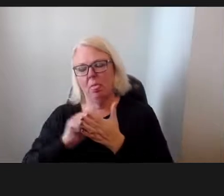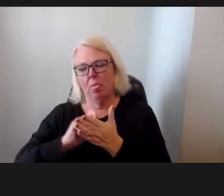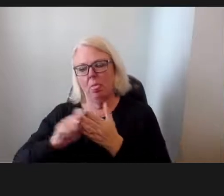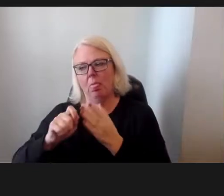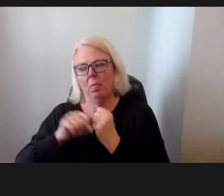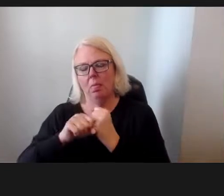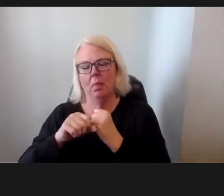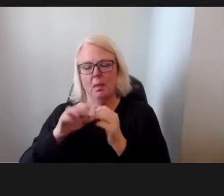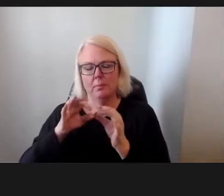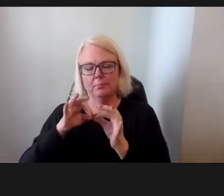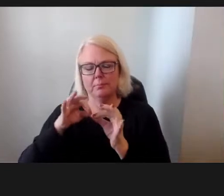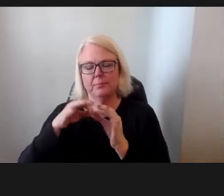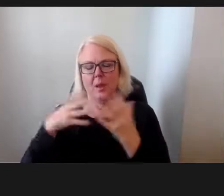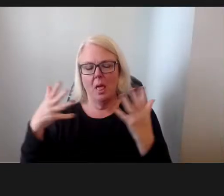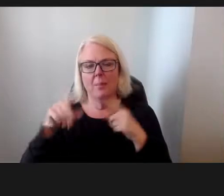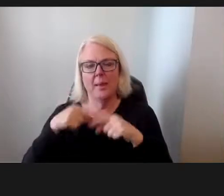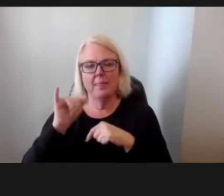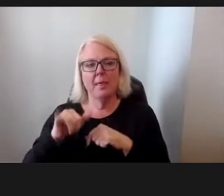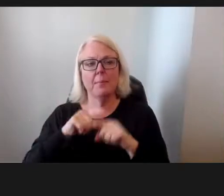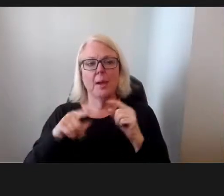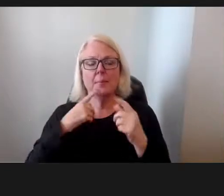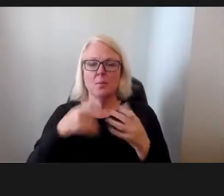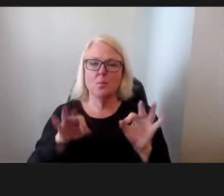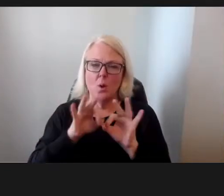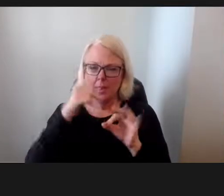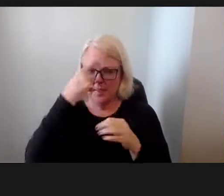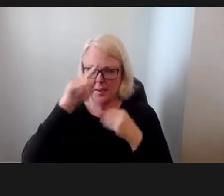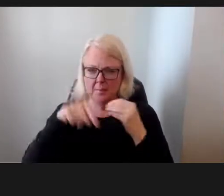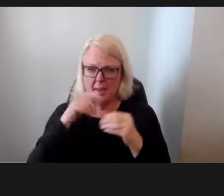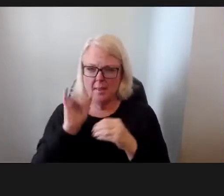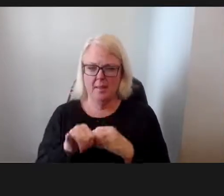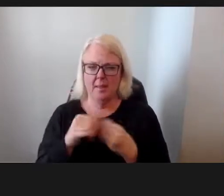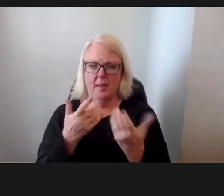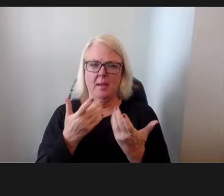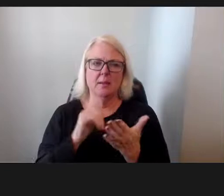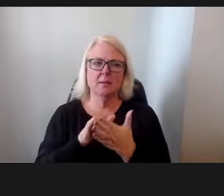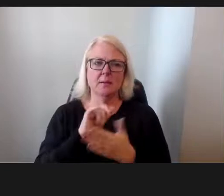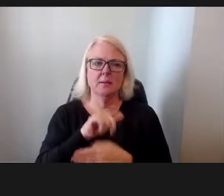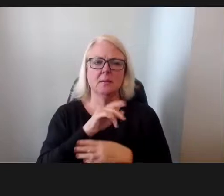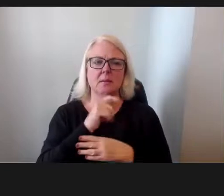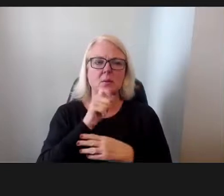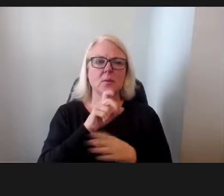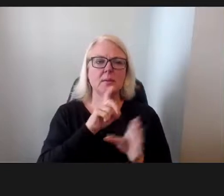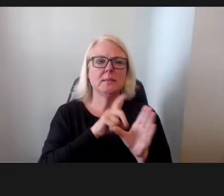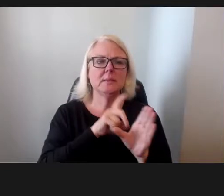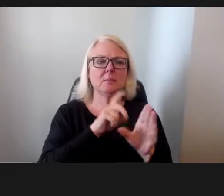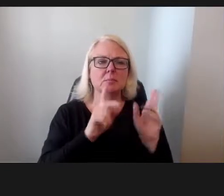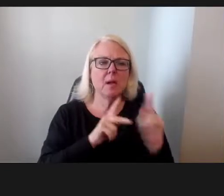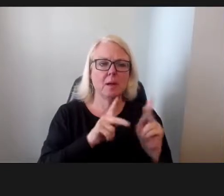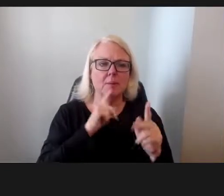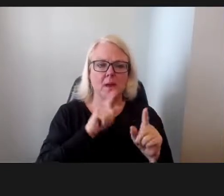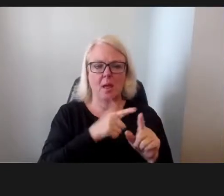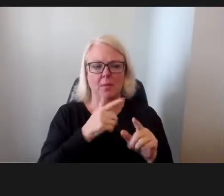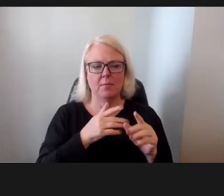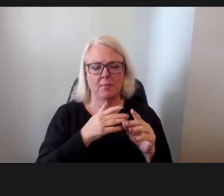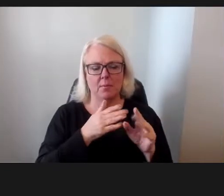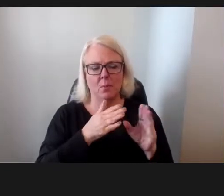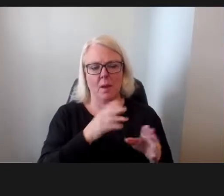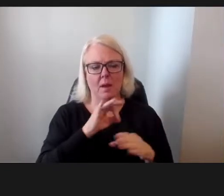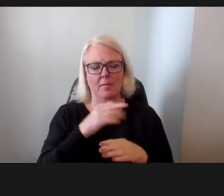but also because it might be worth thinking about pushing back against the notion of disabled people as another form of human